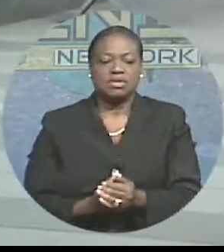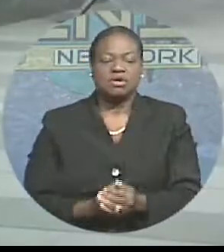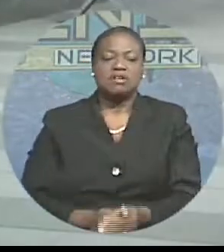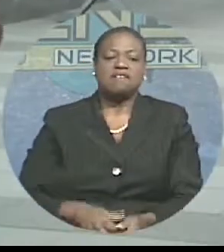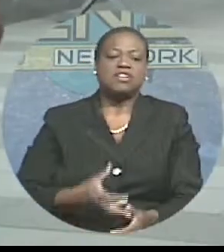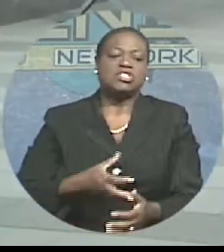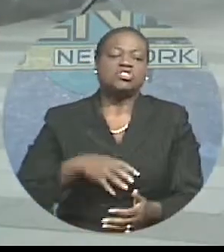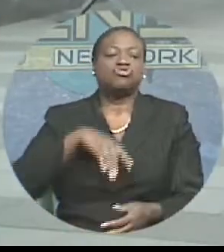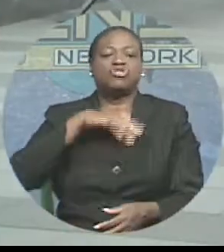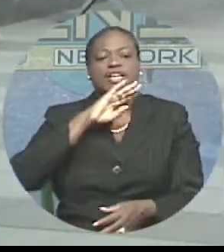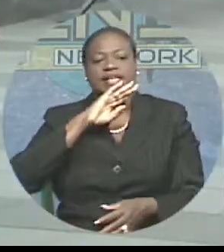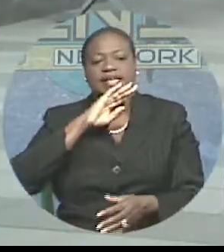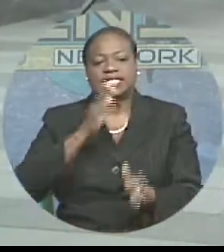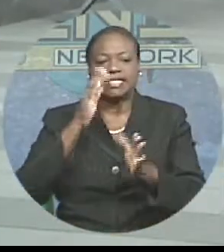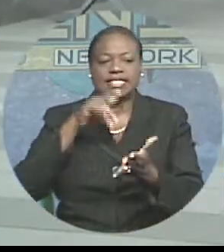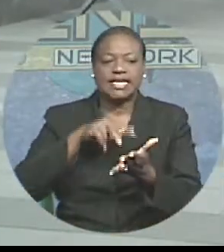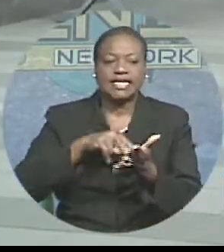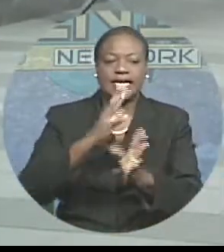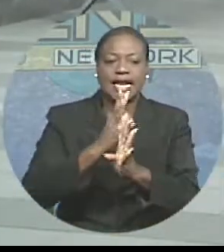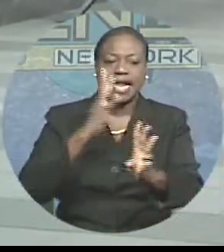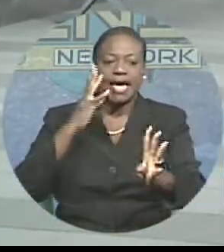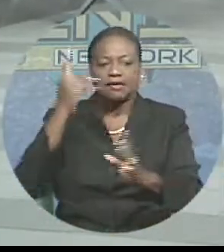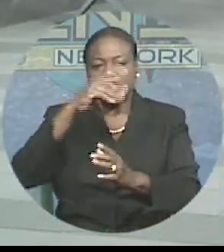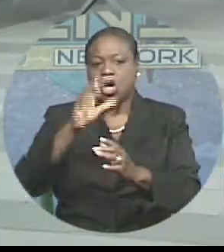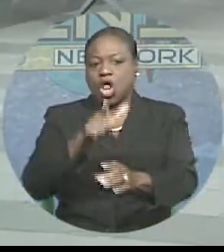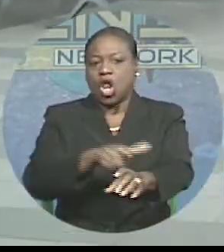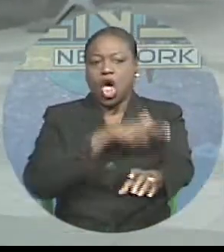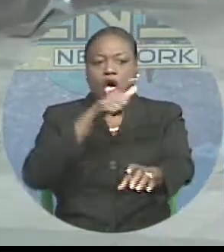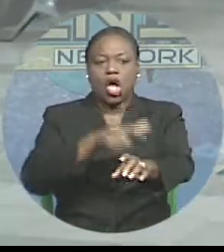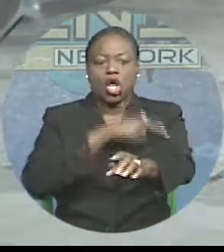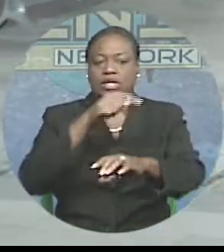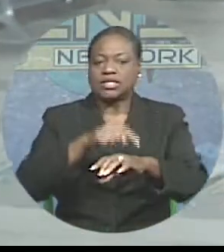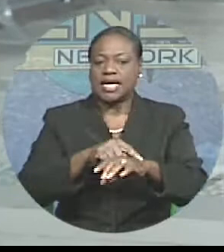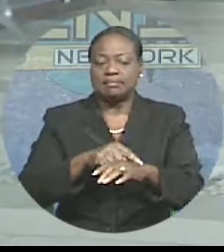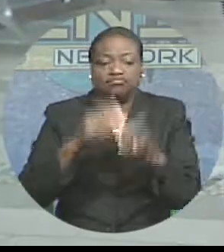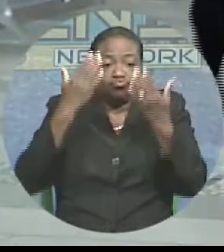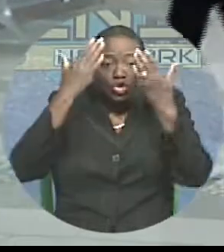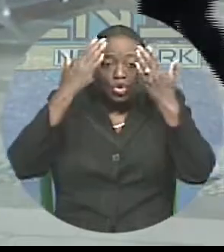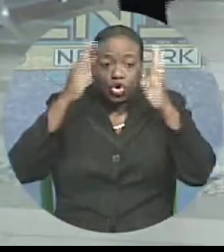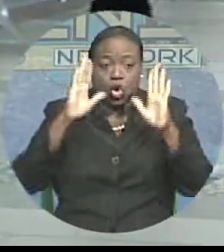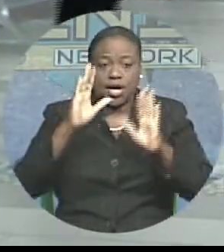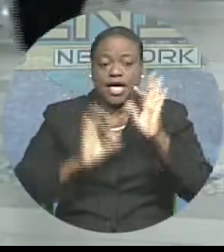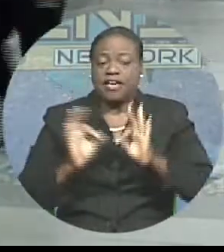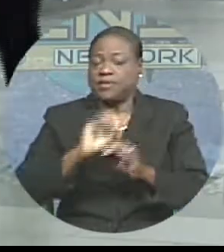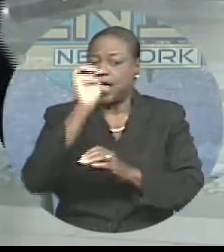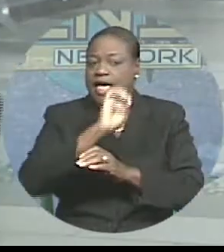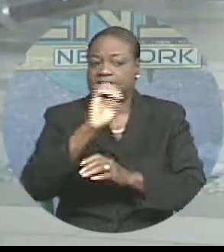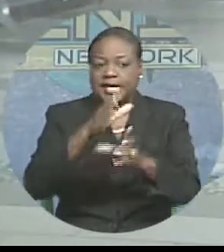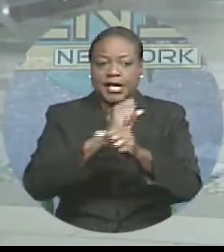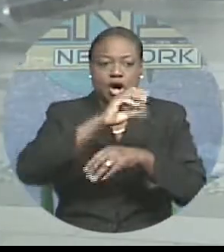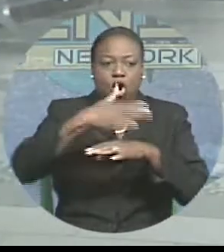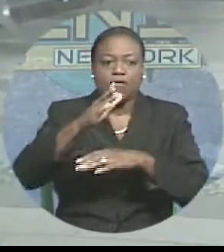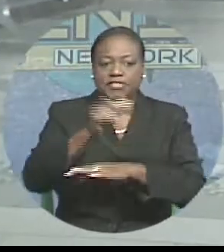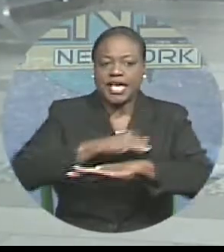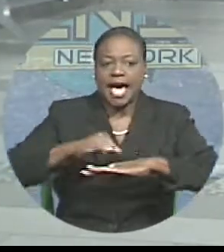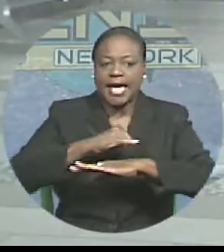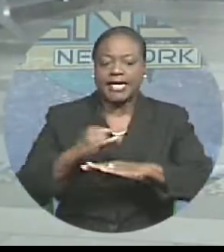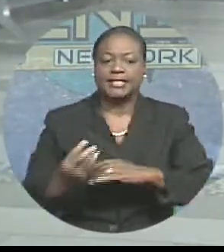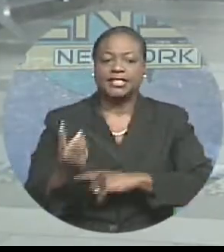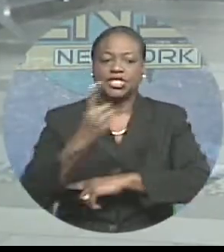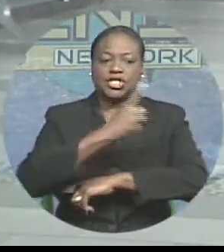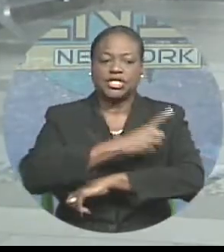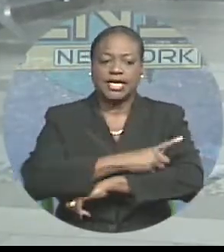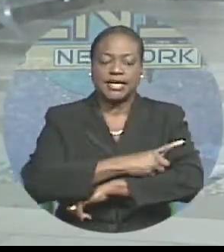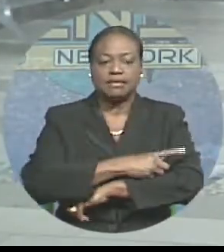frustrating, standing in line for a long time, not knowing whether we'll ever get on, whether to get off the island today. I think